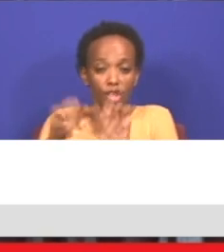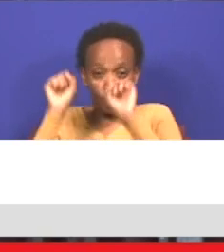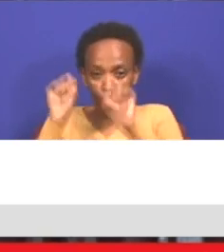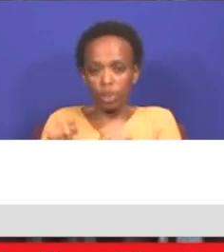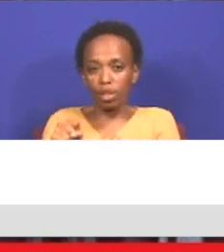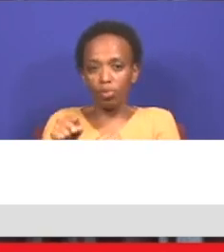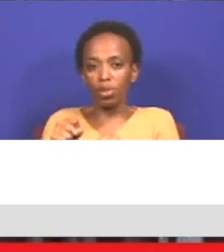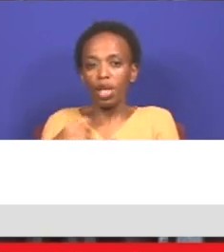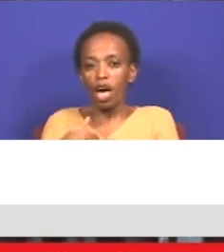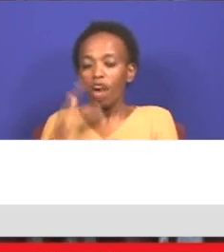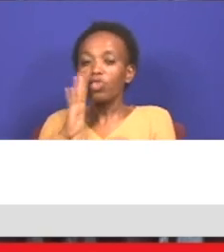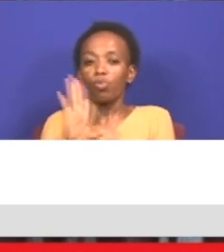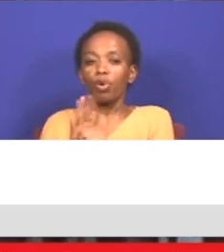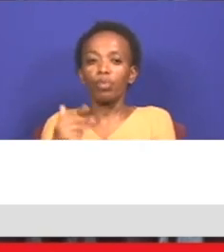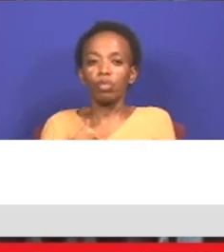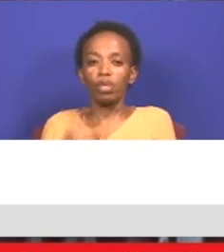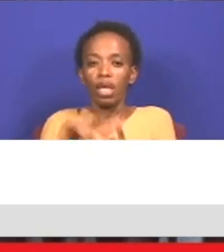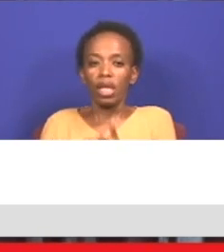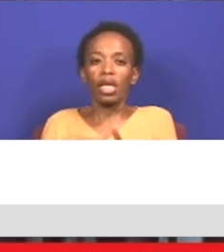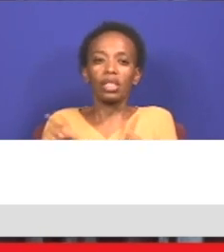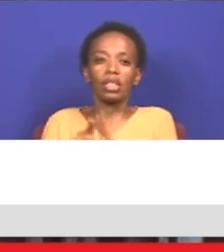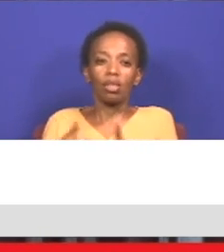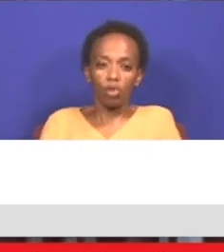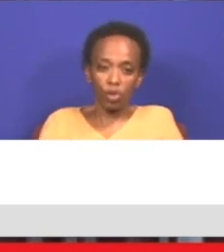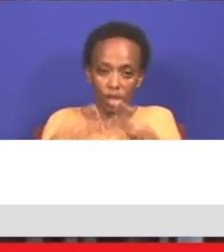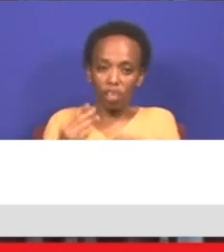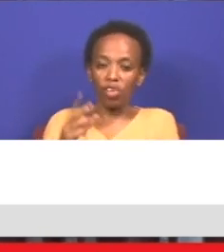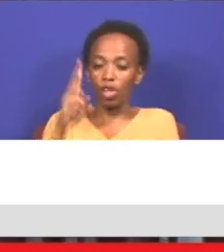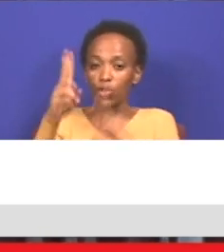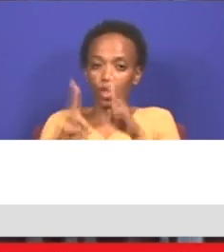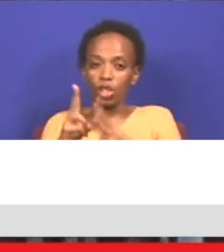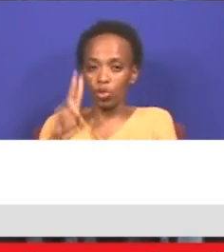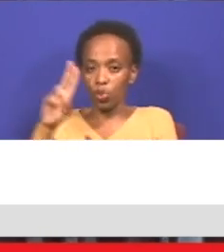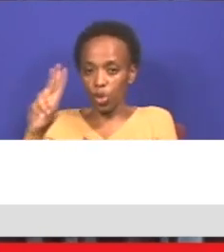You have to promise me that you will deliver the 22,000 vehicles on your side.